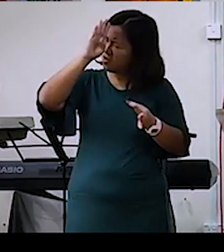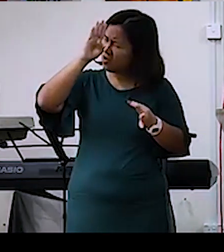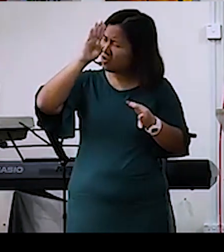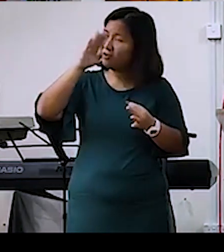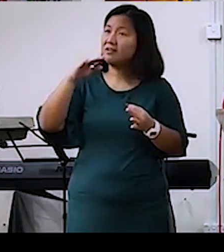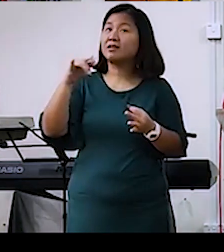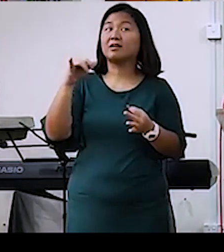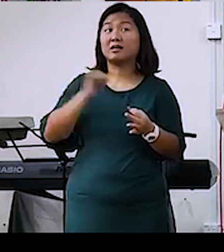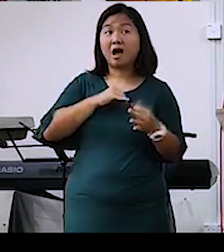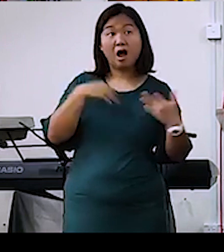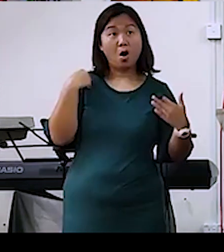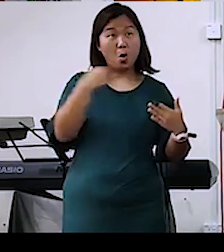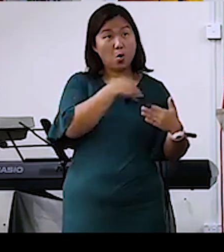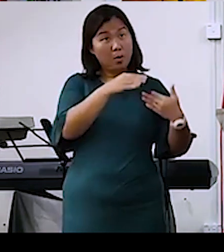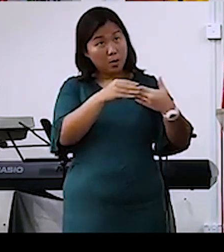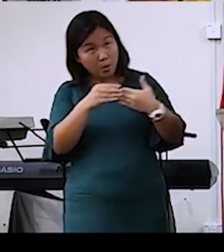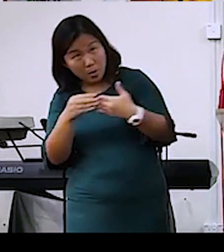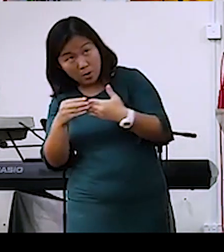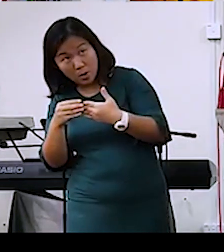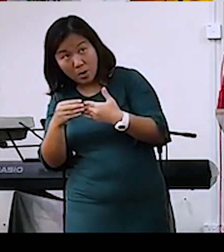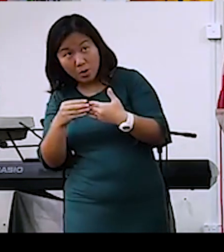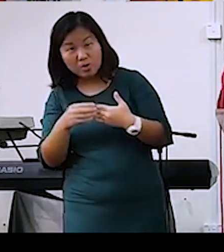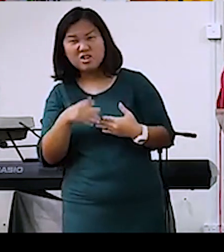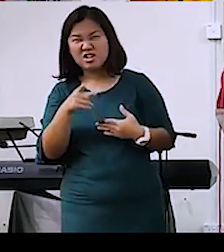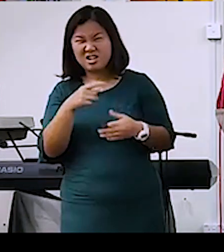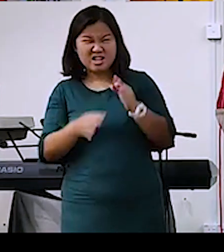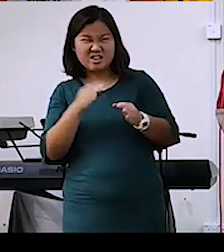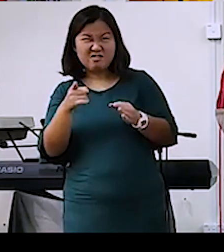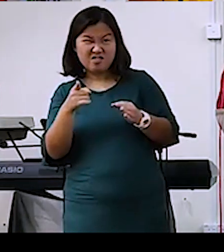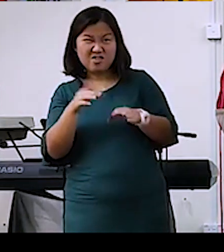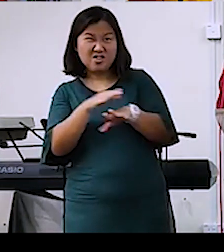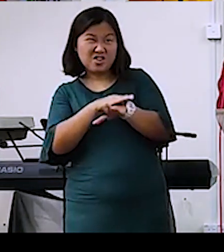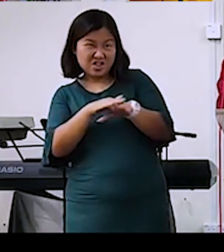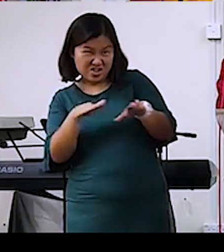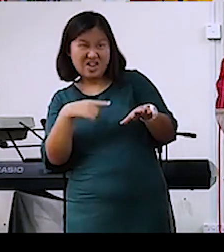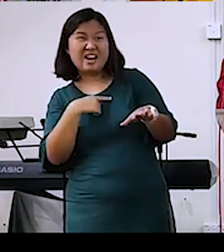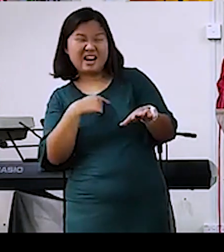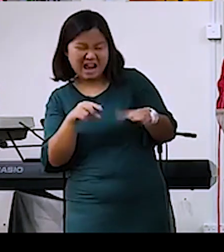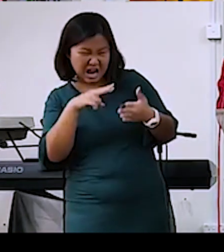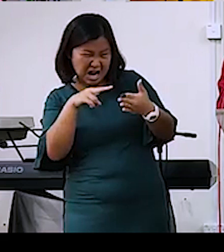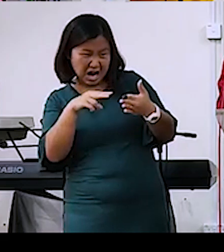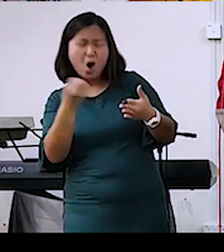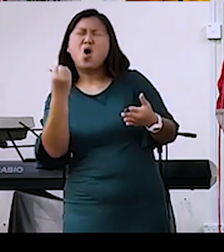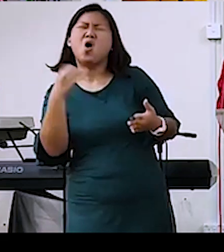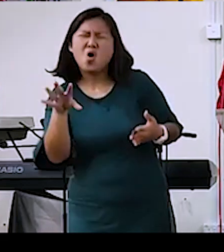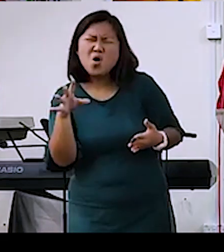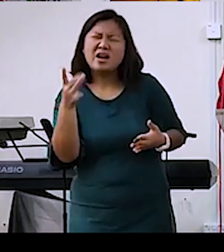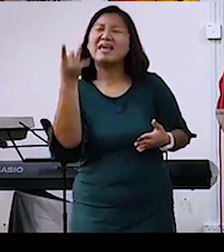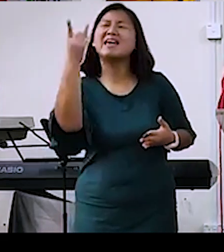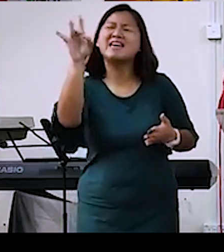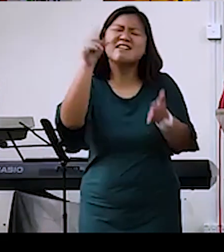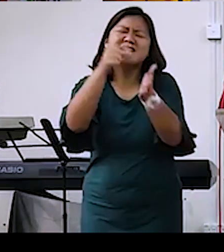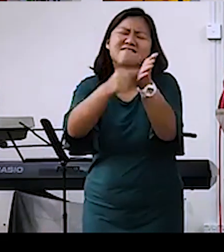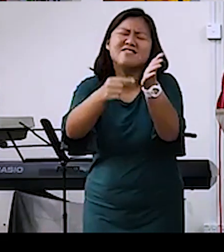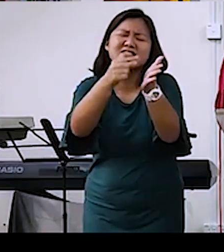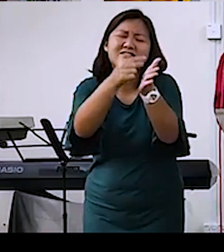I was led to 2 Corinthians chapter 4. And for congratulations for those who don't like reading, only 18 verses. All right, so please